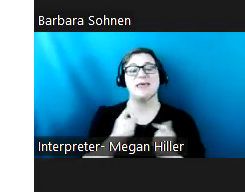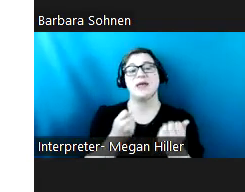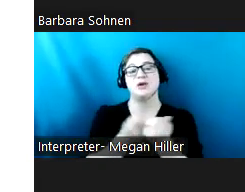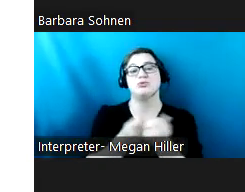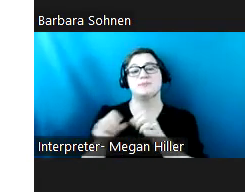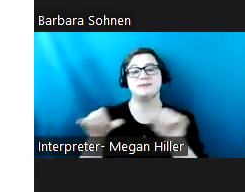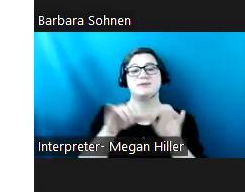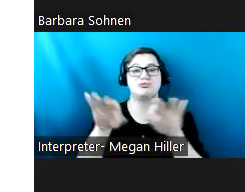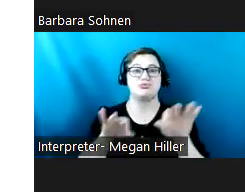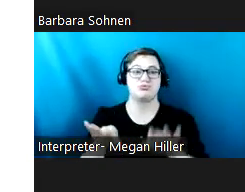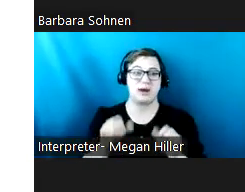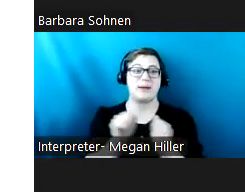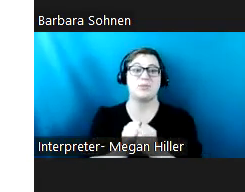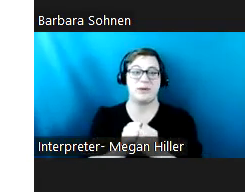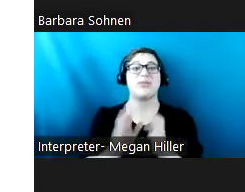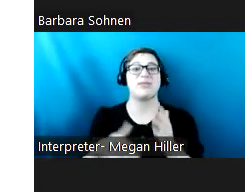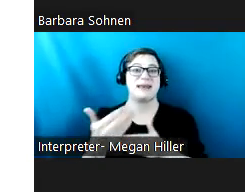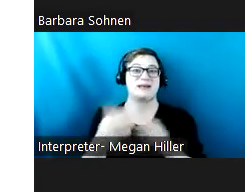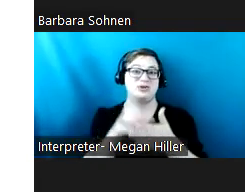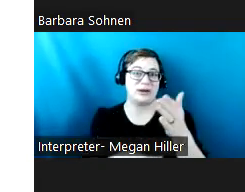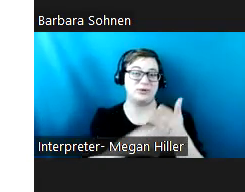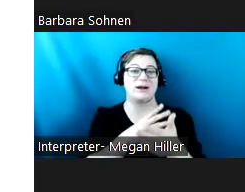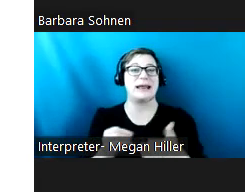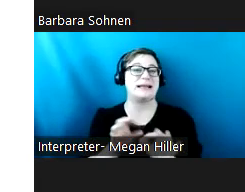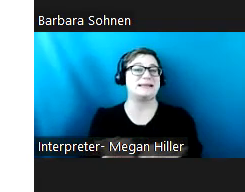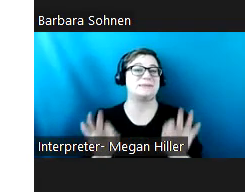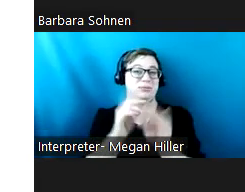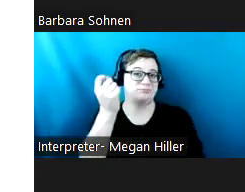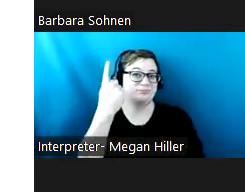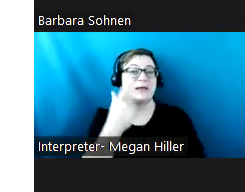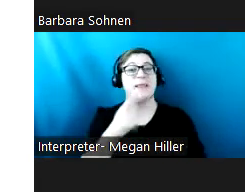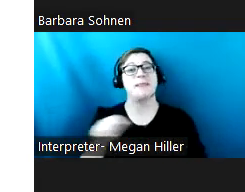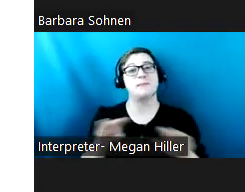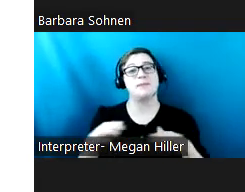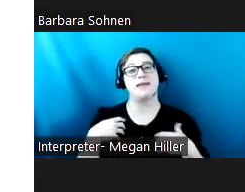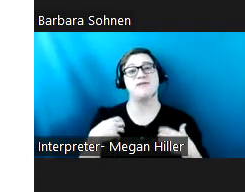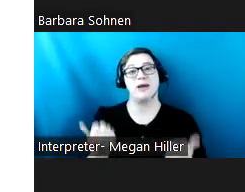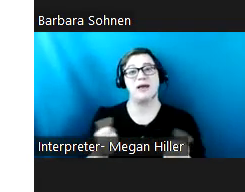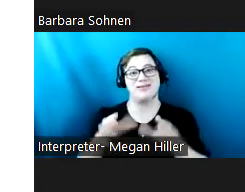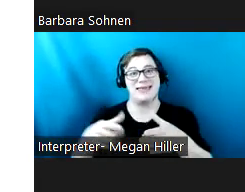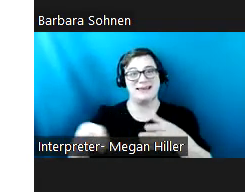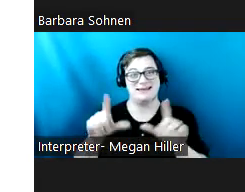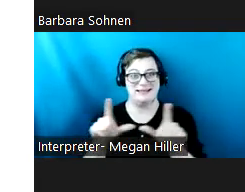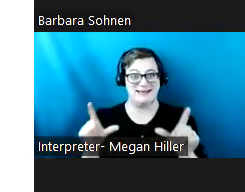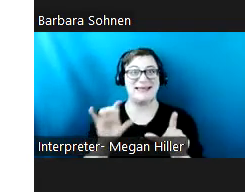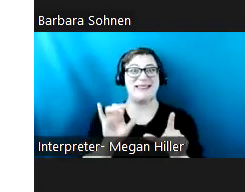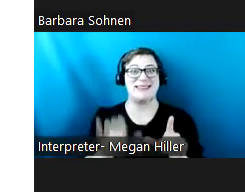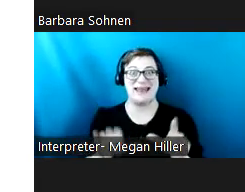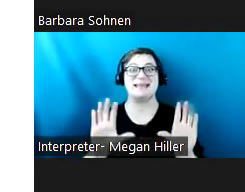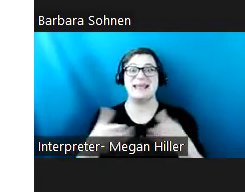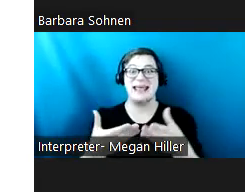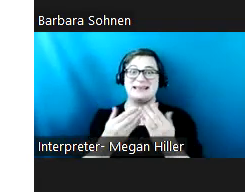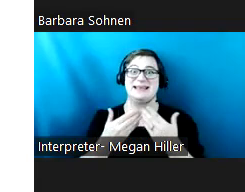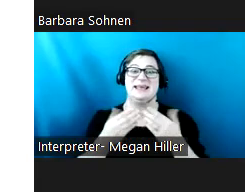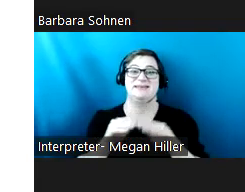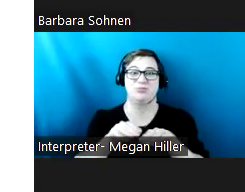in the following chapters. An important thing to note is the behavioral health entity license is an entity-wide license,